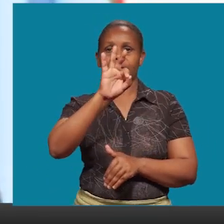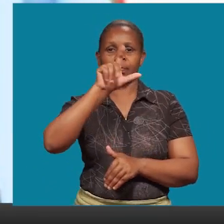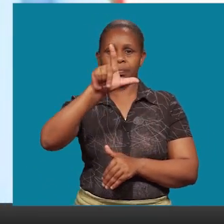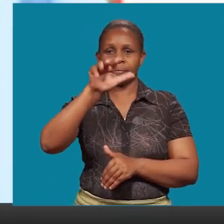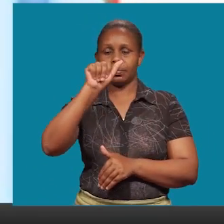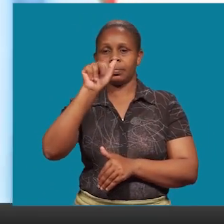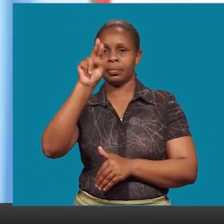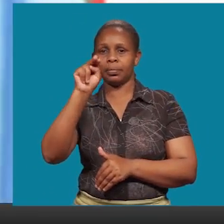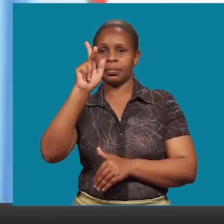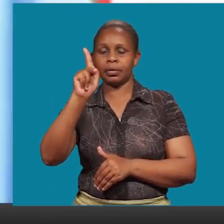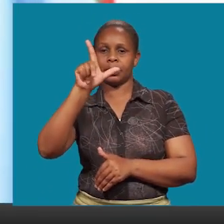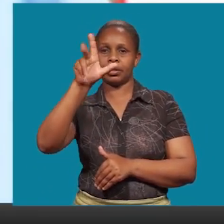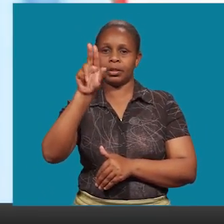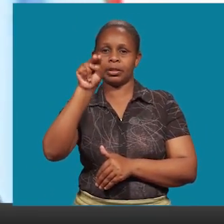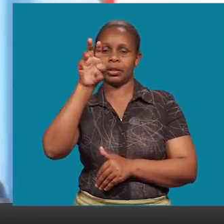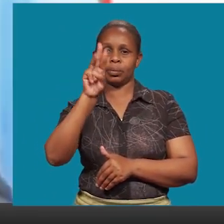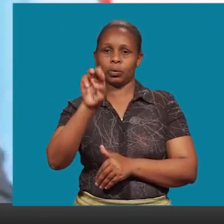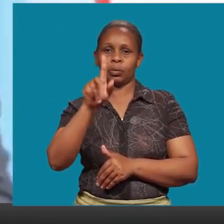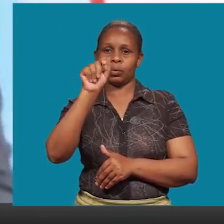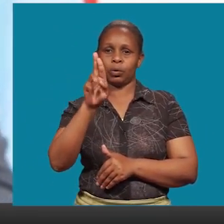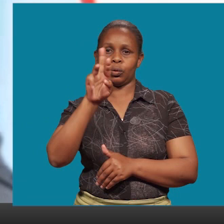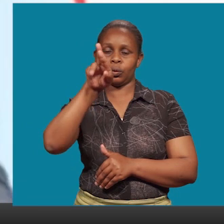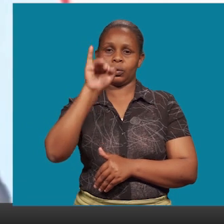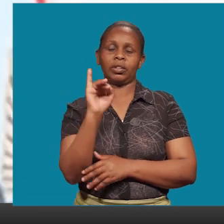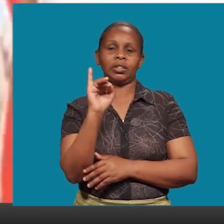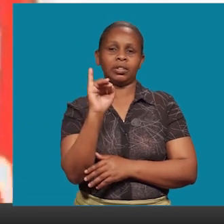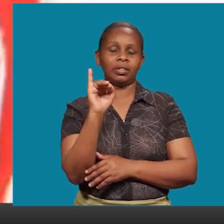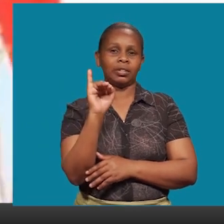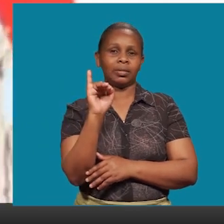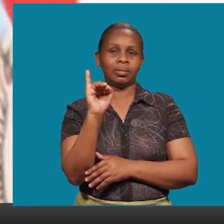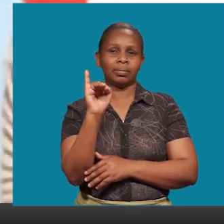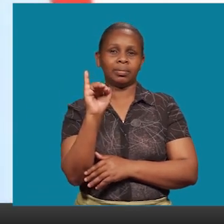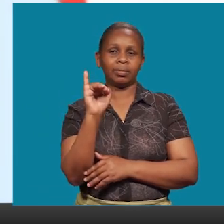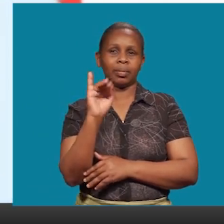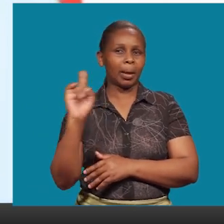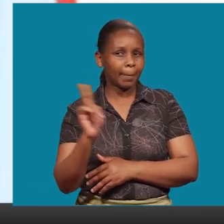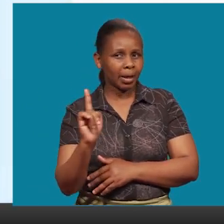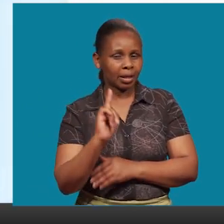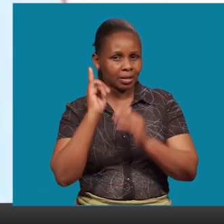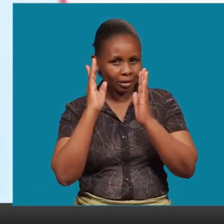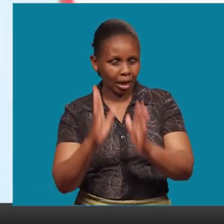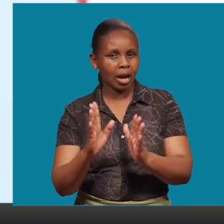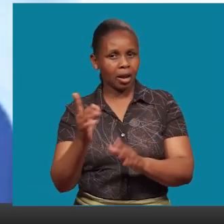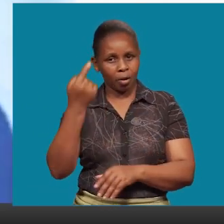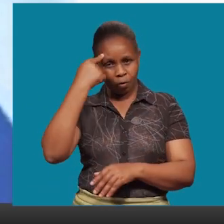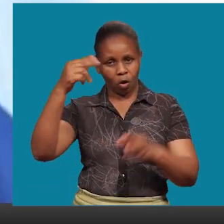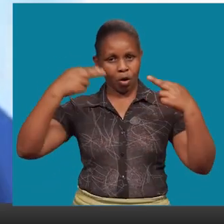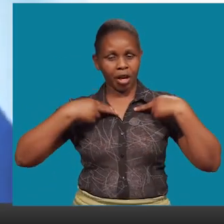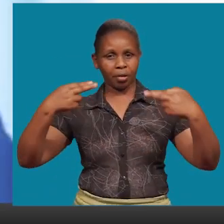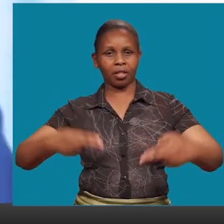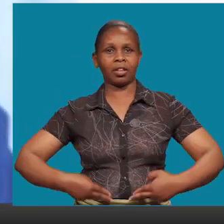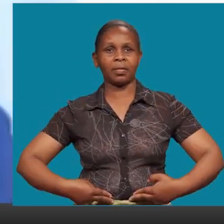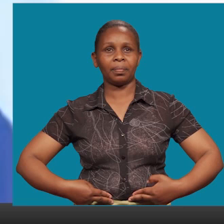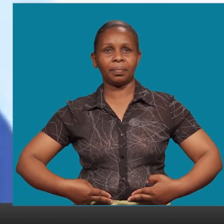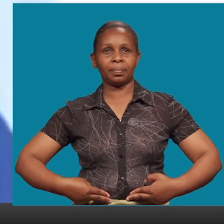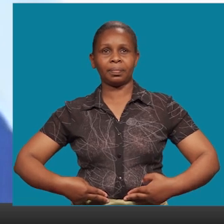and Livestock Development, the Honorable Franklin Medhika Linturi,